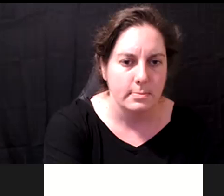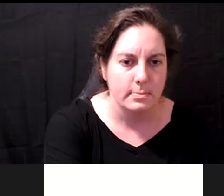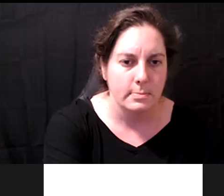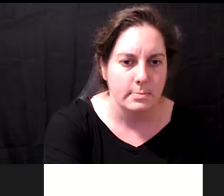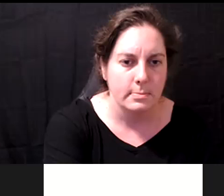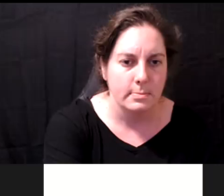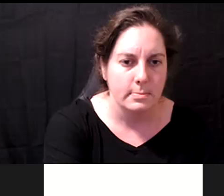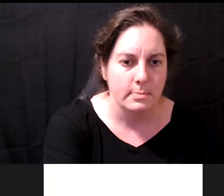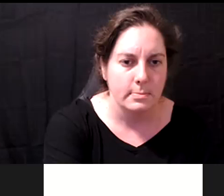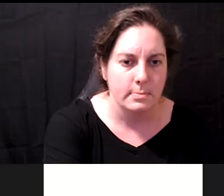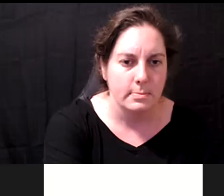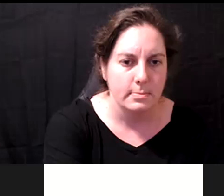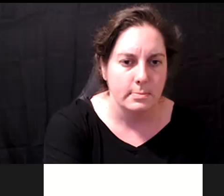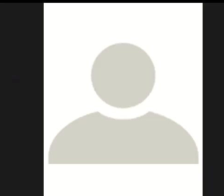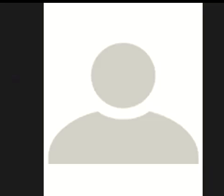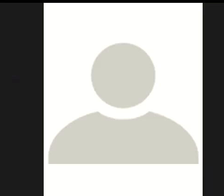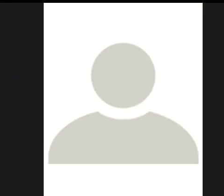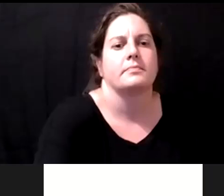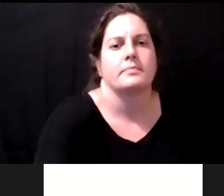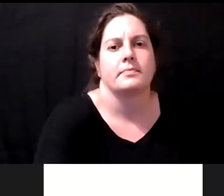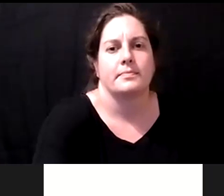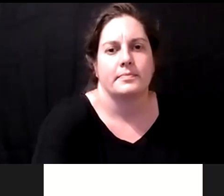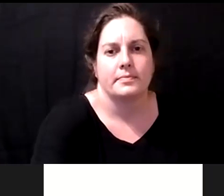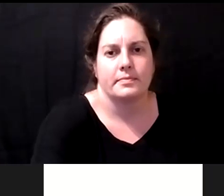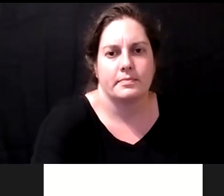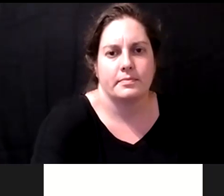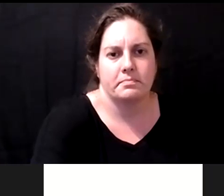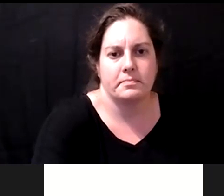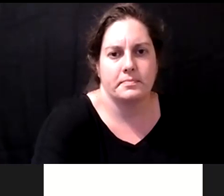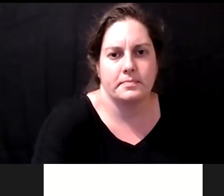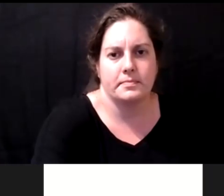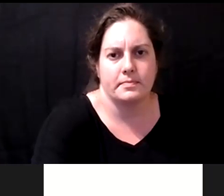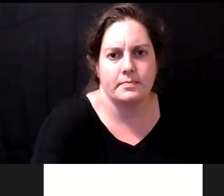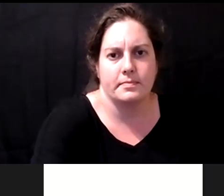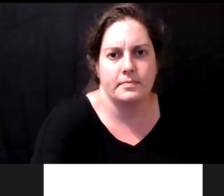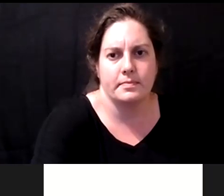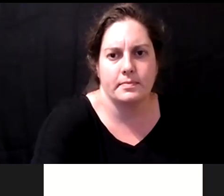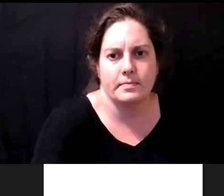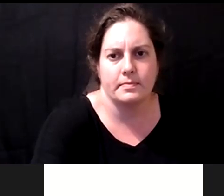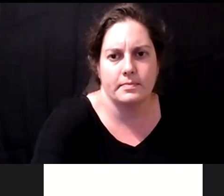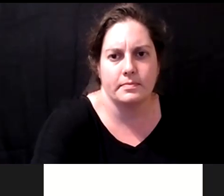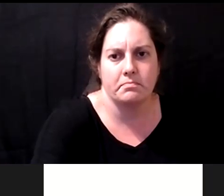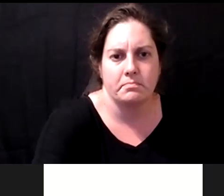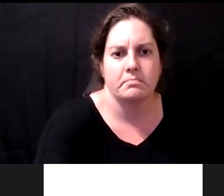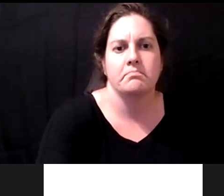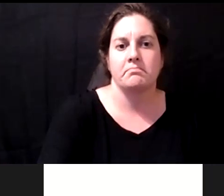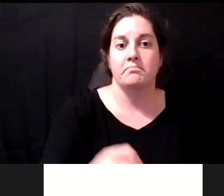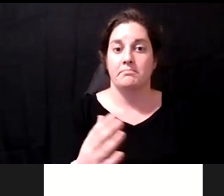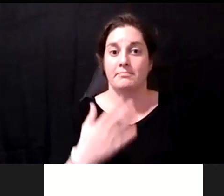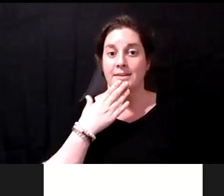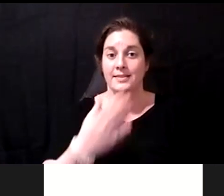All right, it's about 5:30, so I'm going to go ahead and get started. Thank you for joining